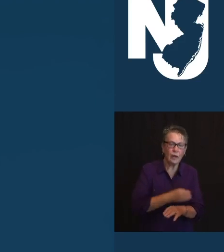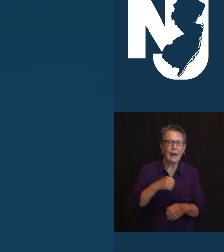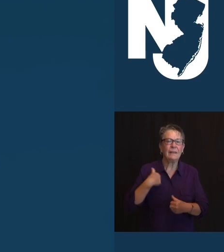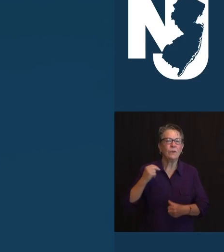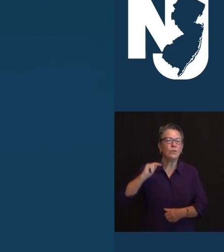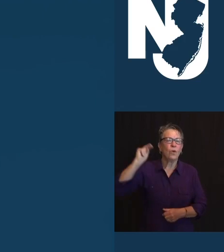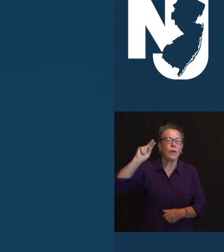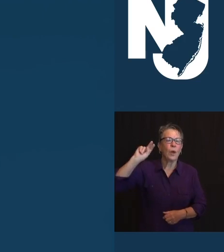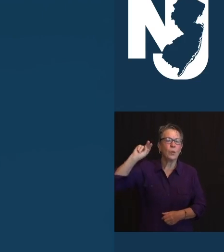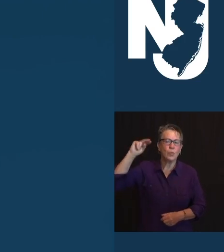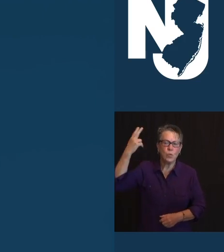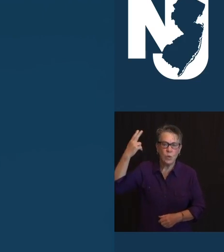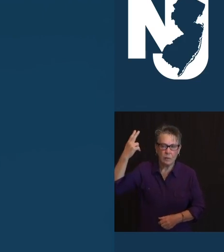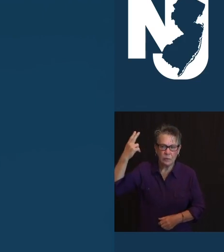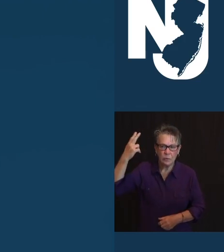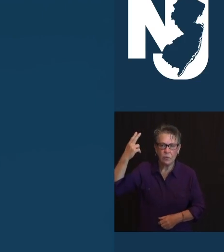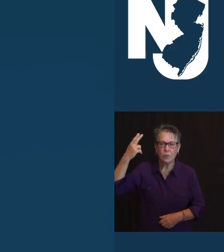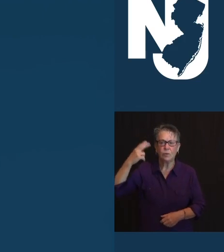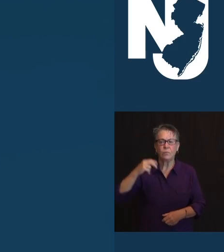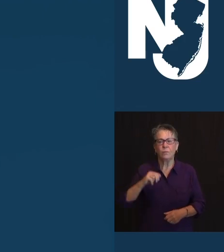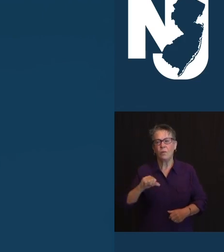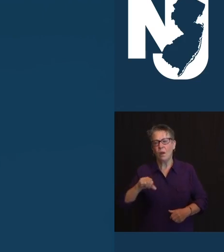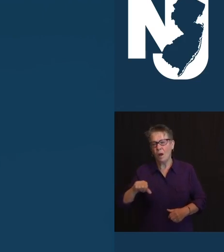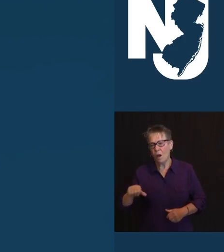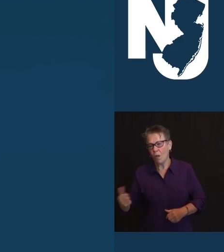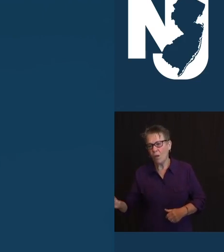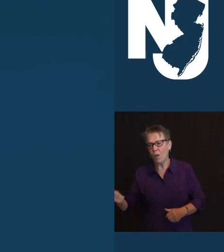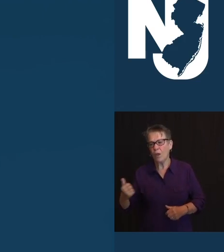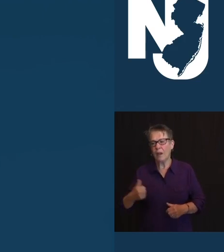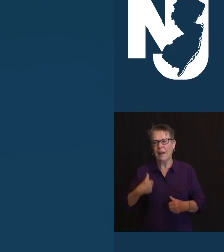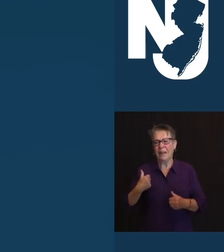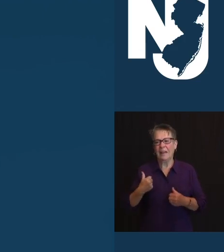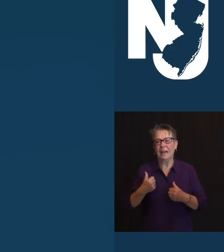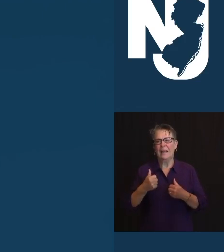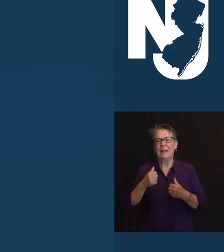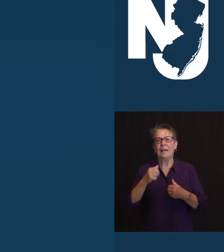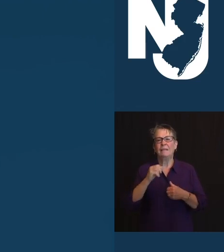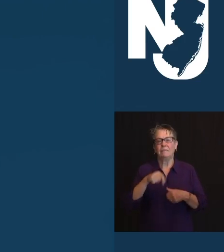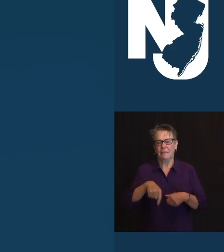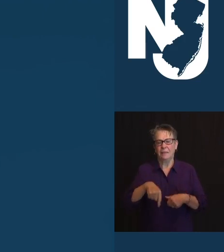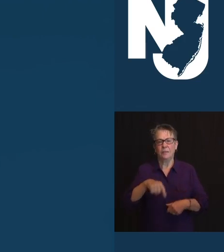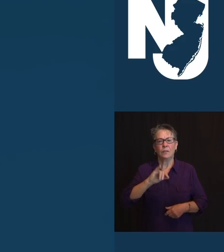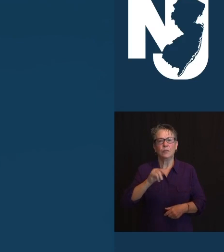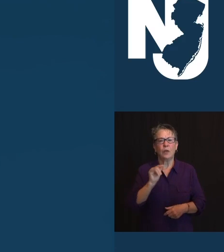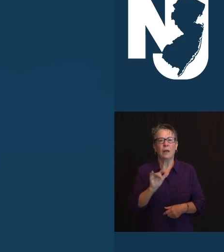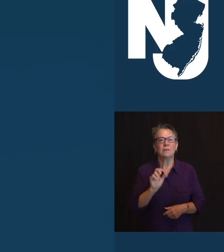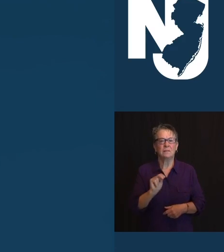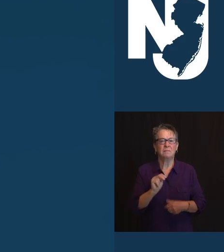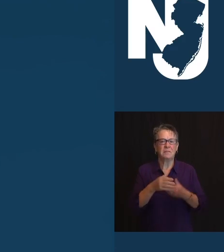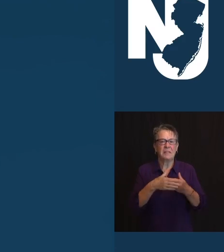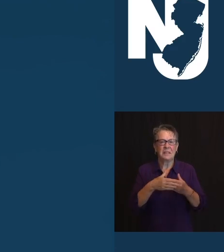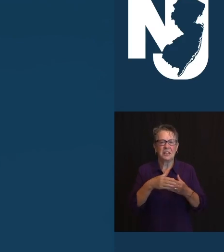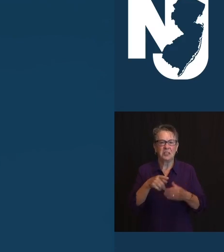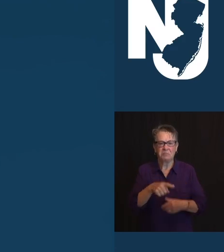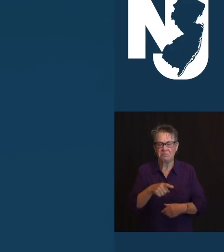and Patrick, respectively, and his 4 beloved grandchildren, Corinne, Brandon, Tyler, and Kirsten.